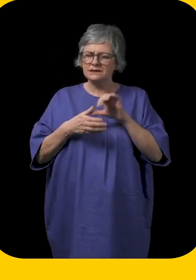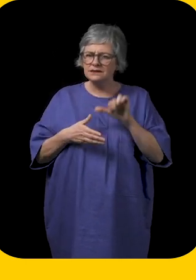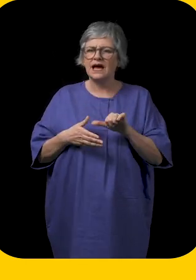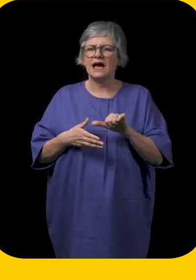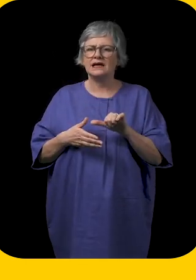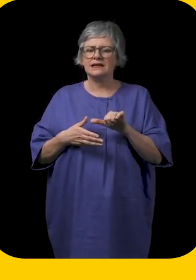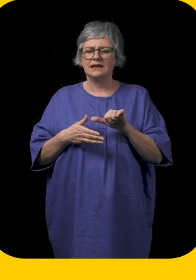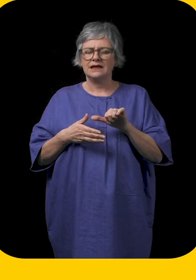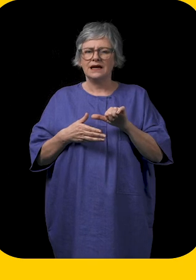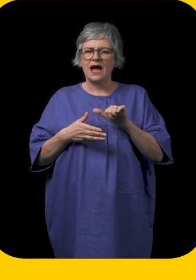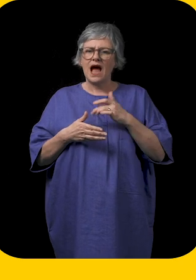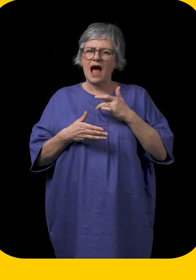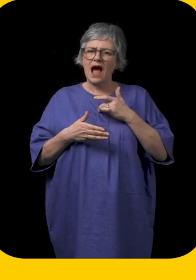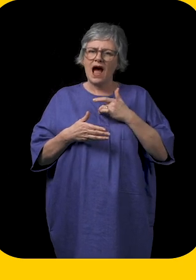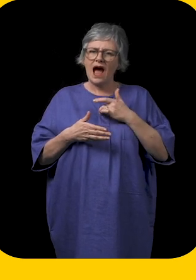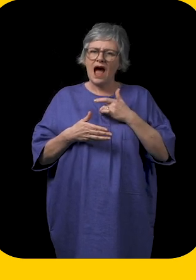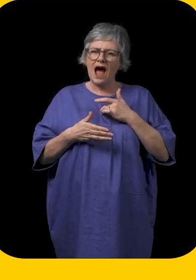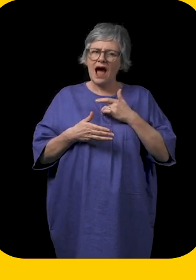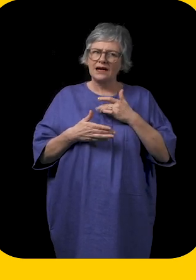to it, or